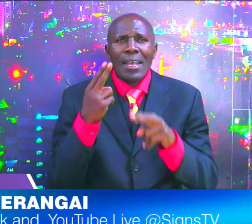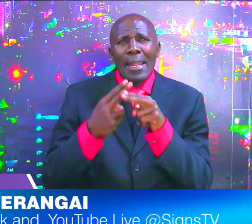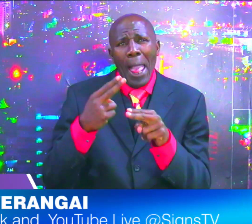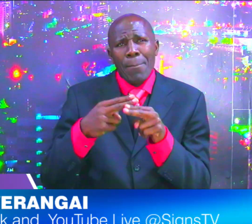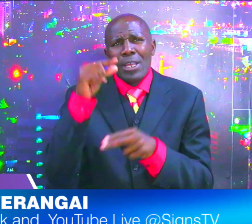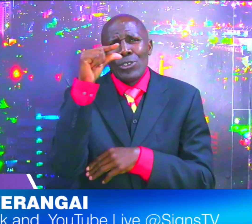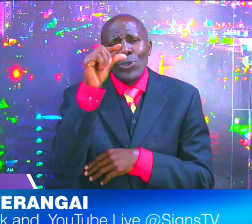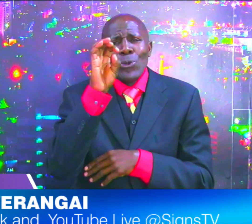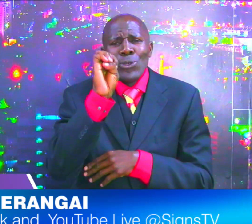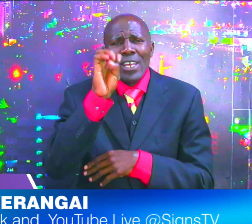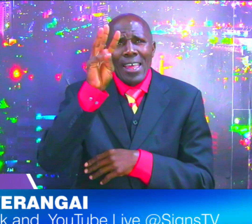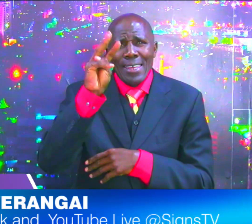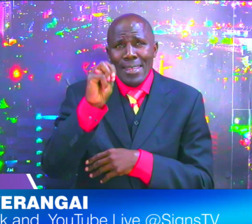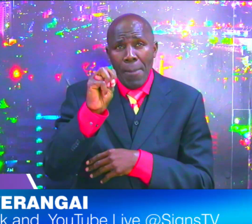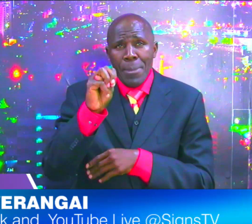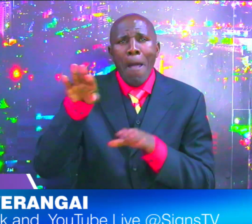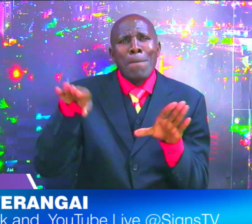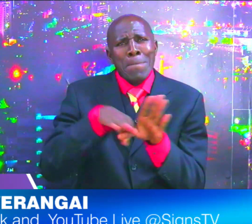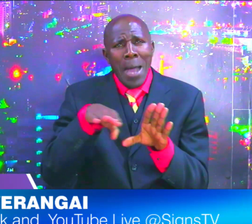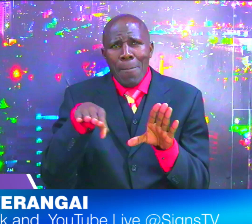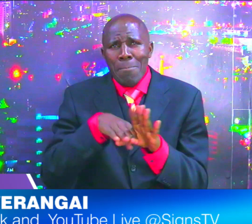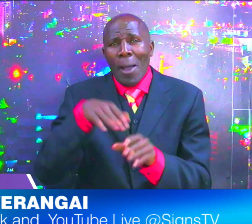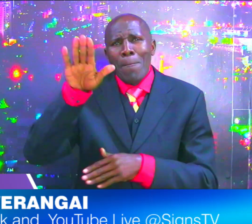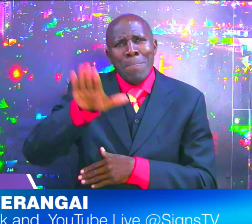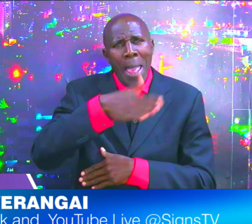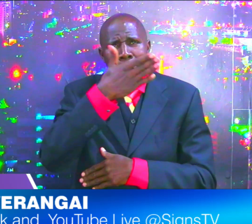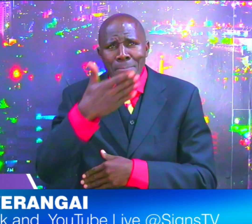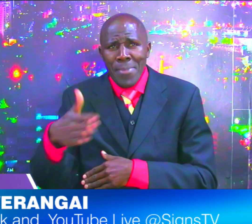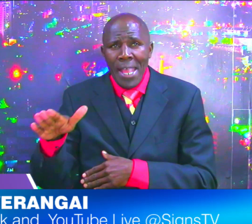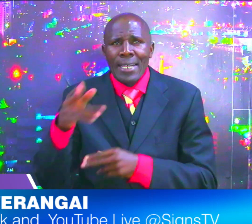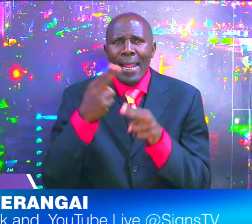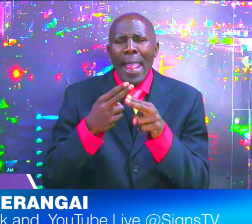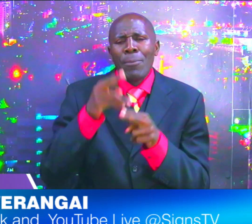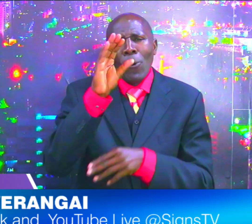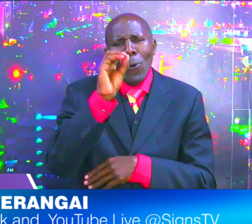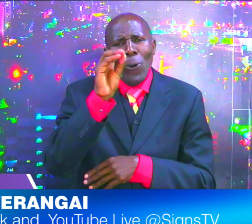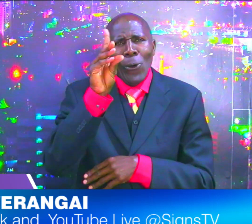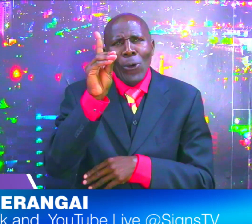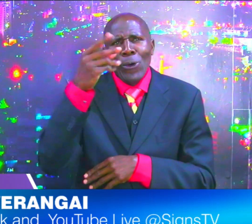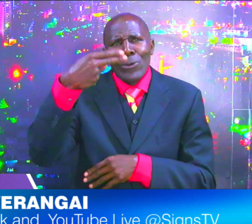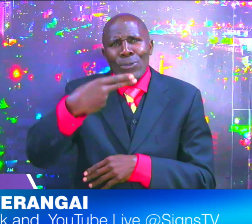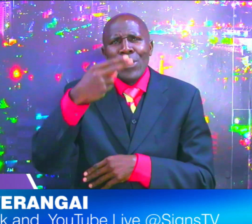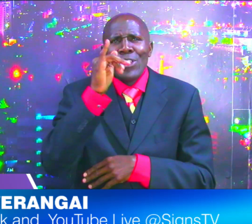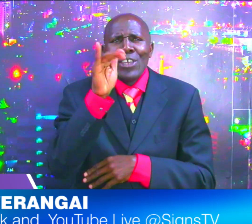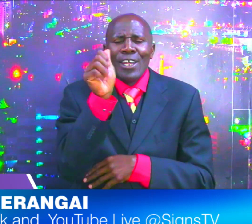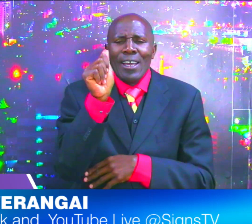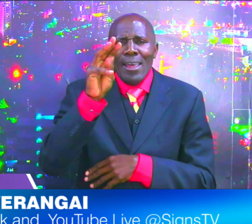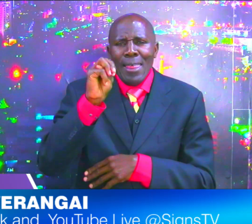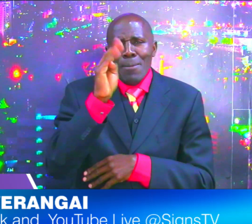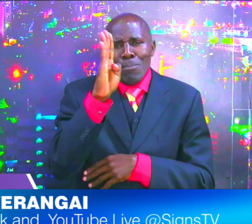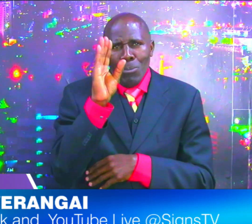And away from that news updates, GEM Member of Parliament Elisha Adhiambo has called